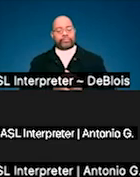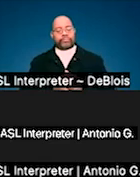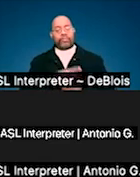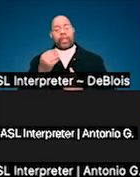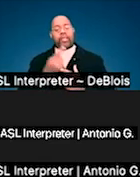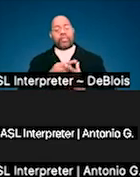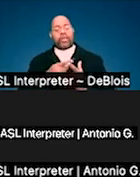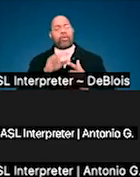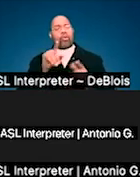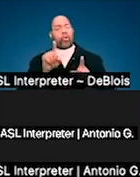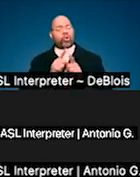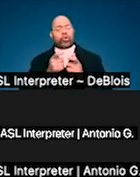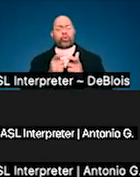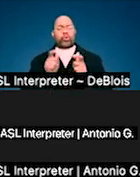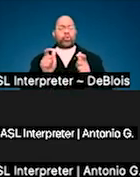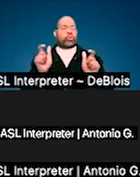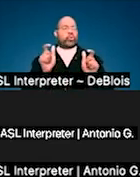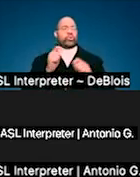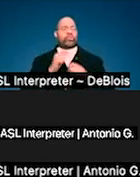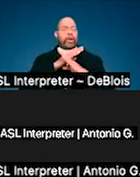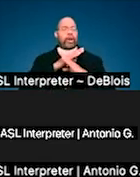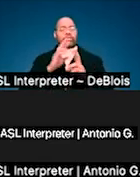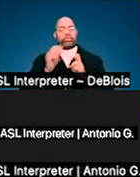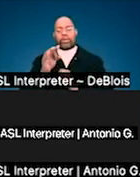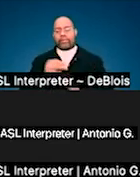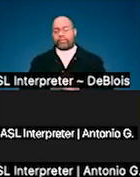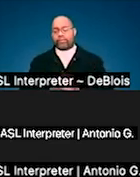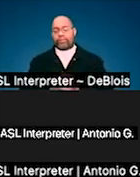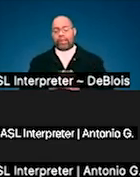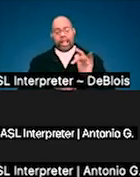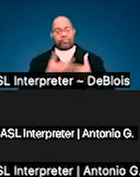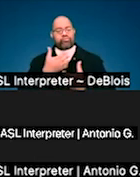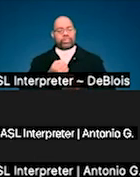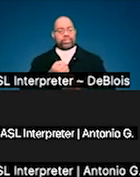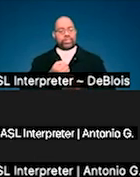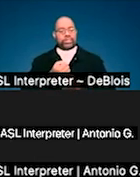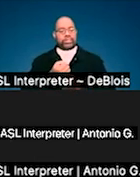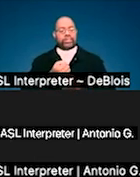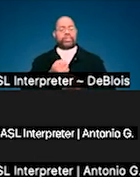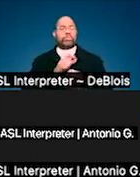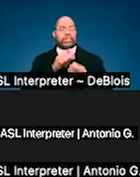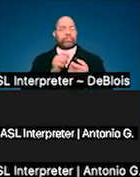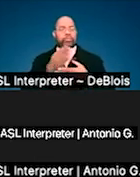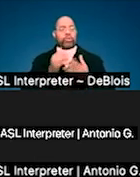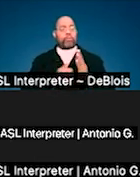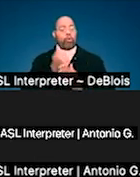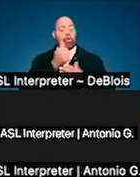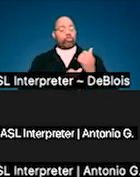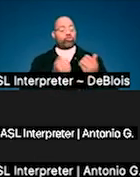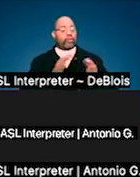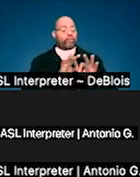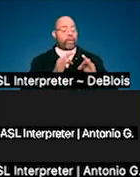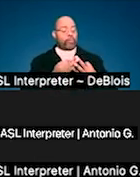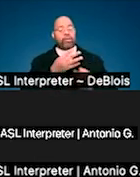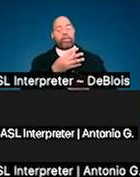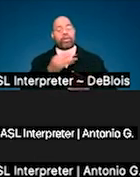then there's also a huge barrier in terms of lack of trust, particularly between the most underserved families